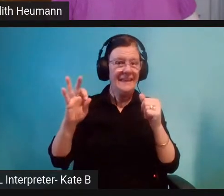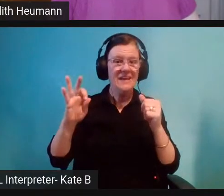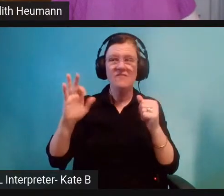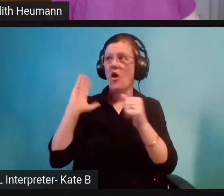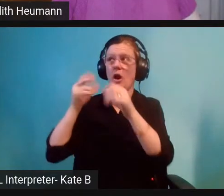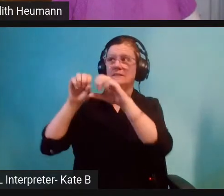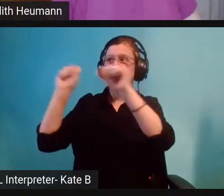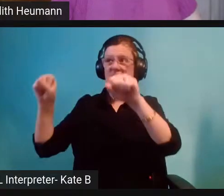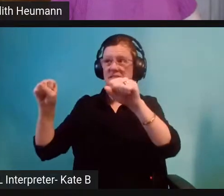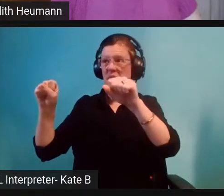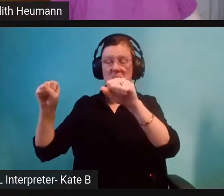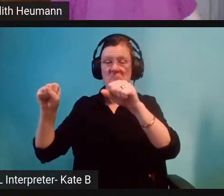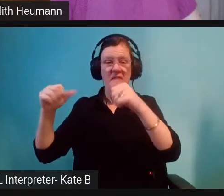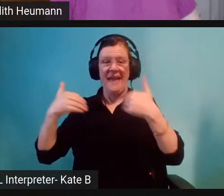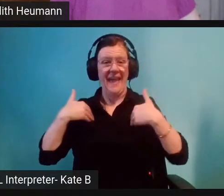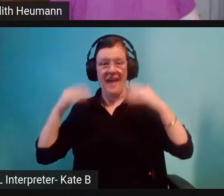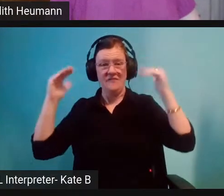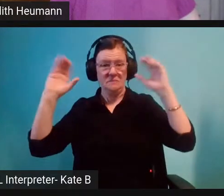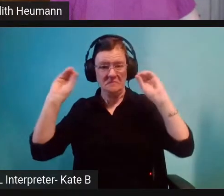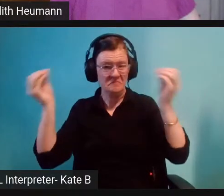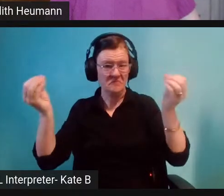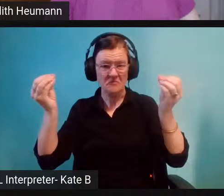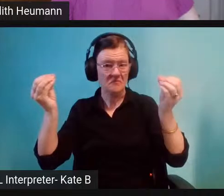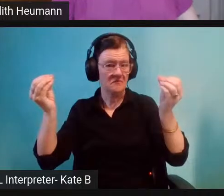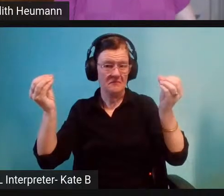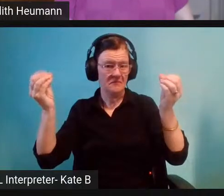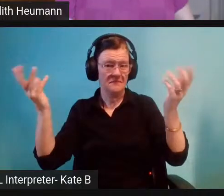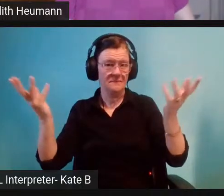expectations that